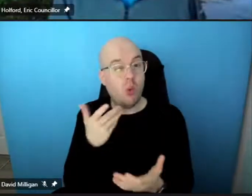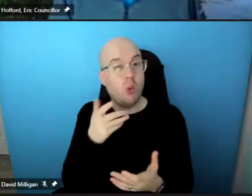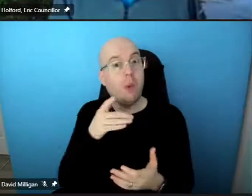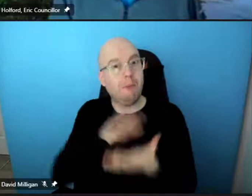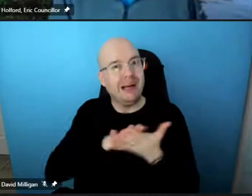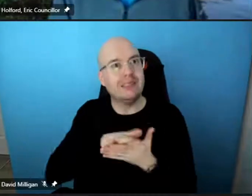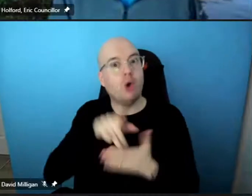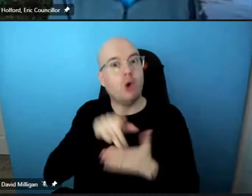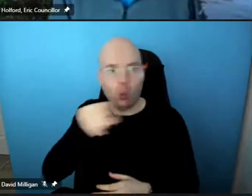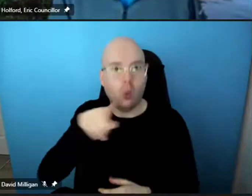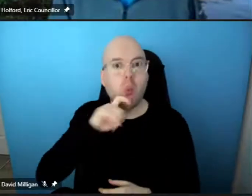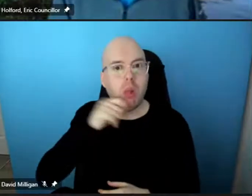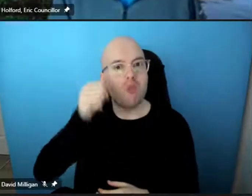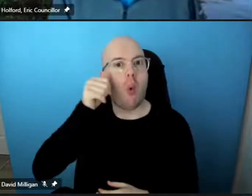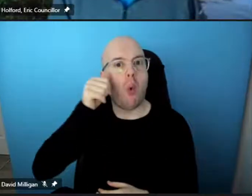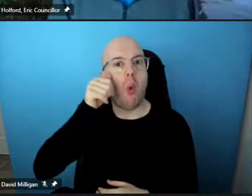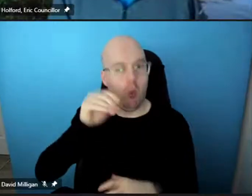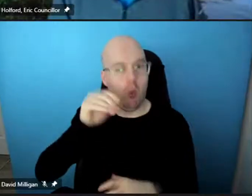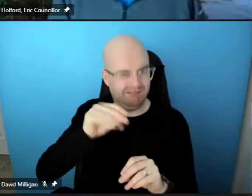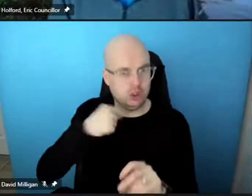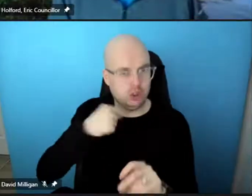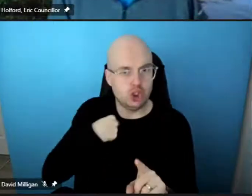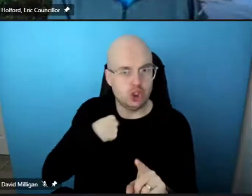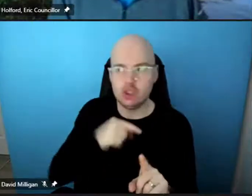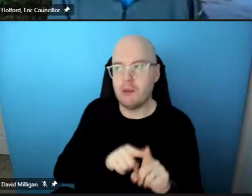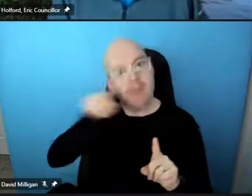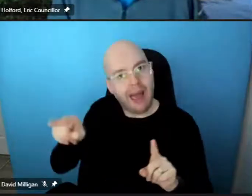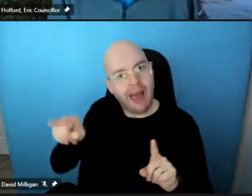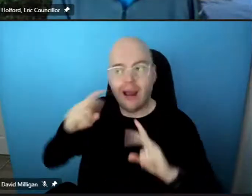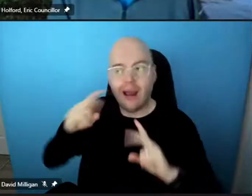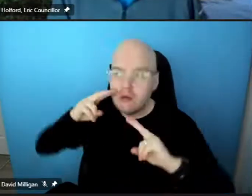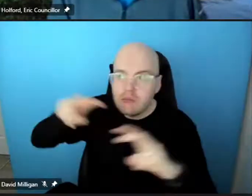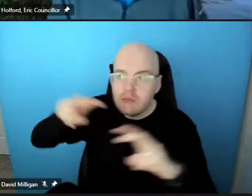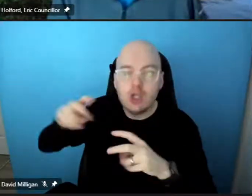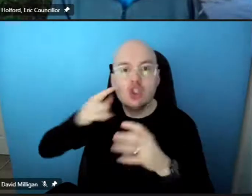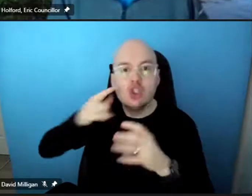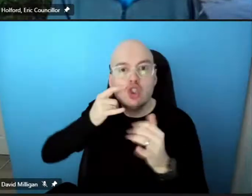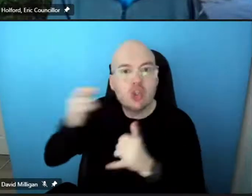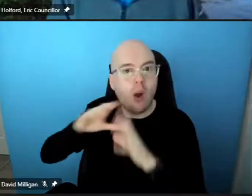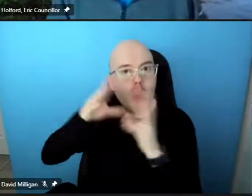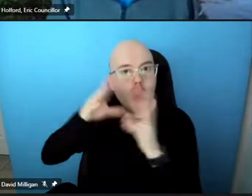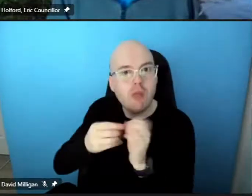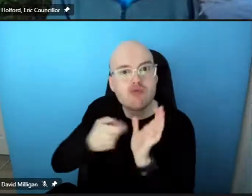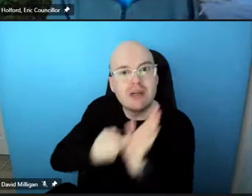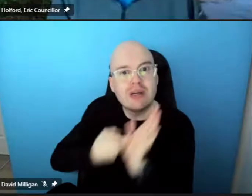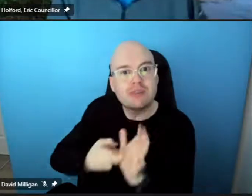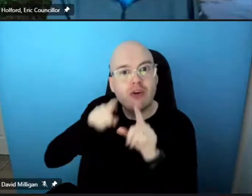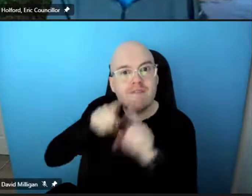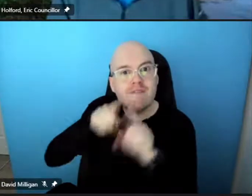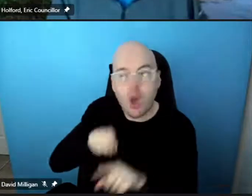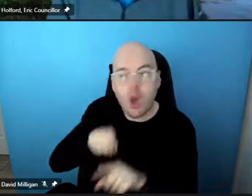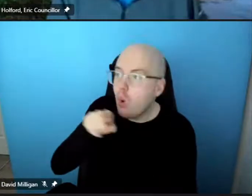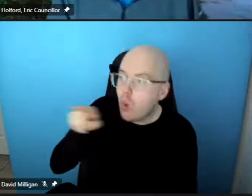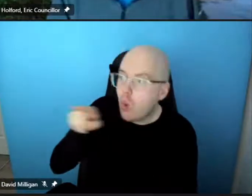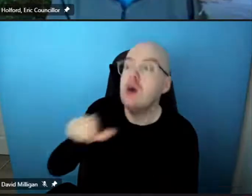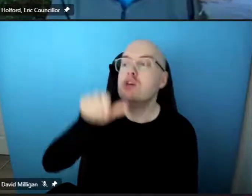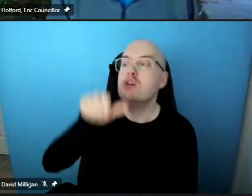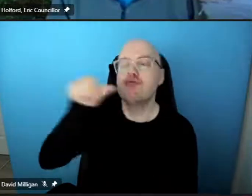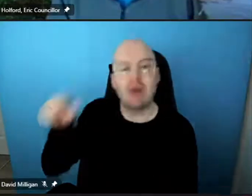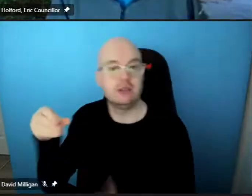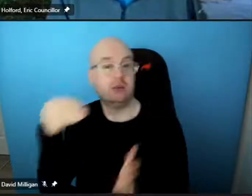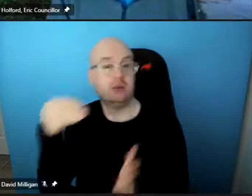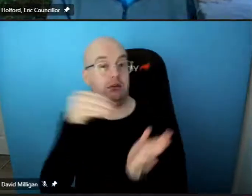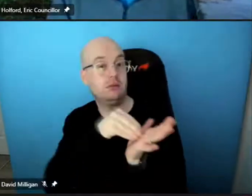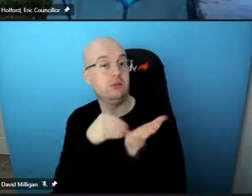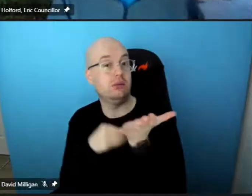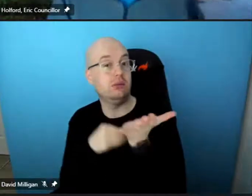checked the recommendation. And I think that kind of completes the circle in terms of the audit, because Glasgow will follow